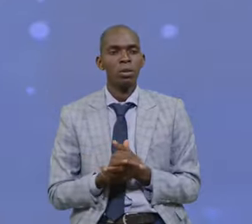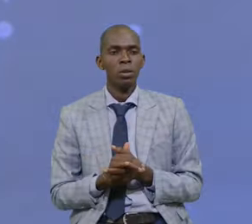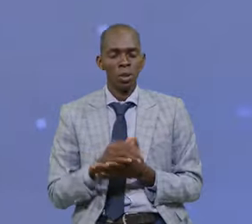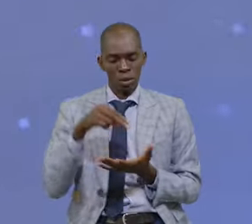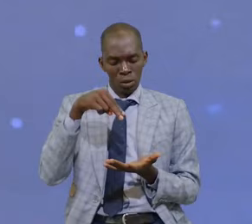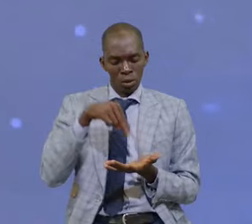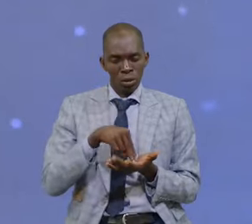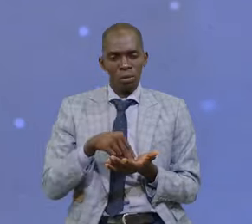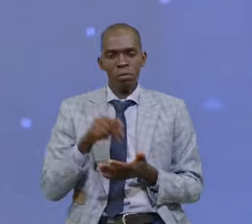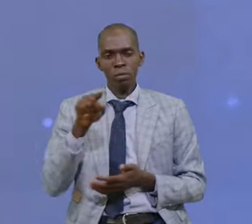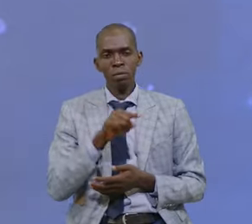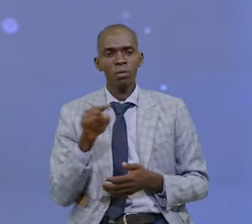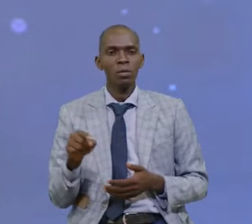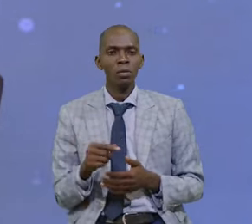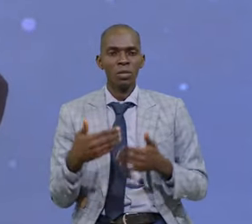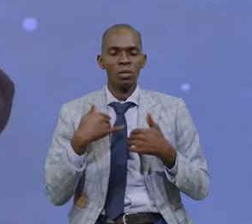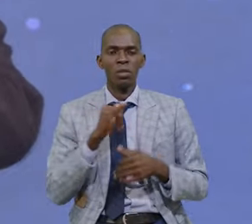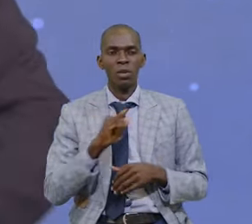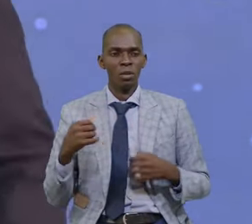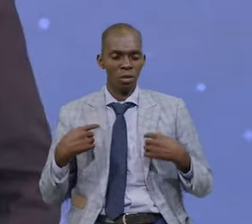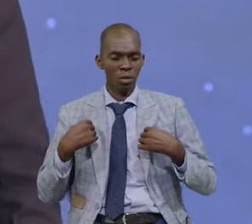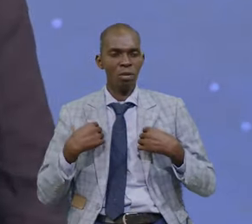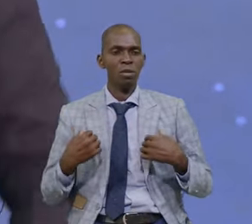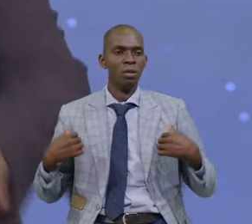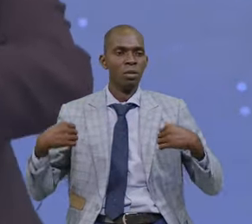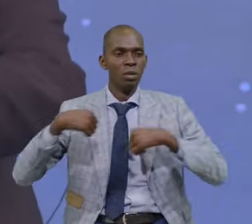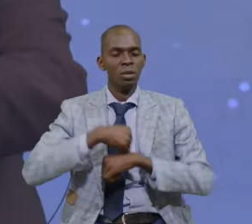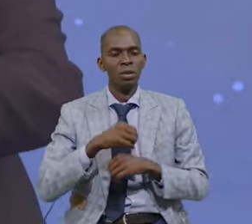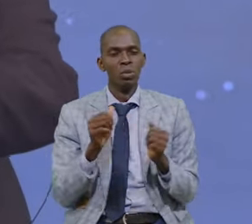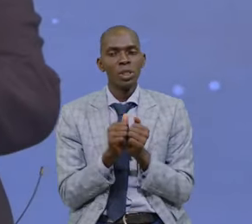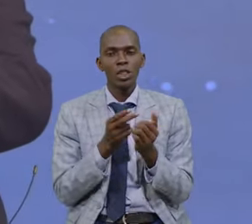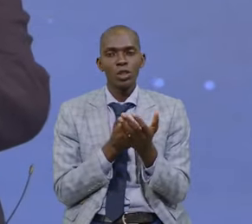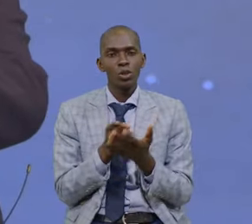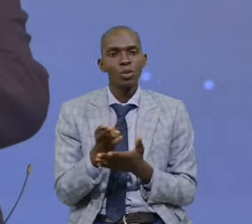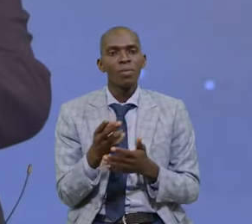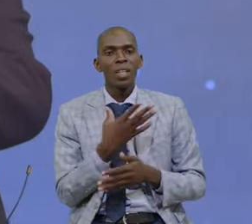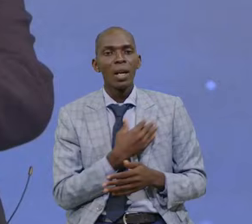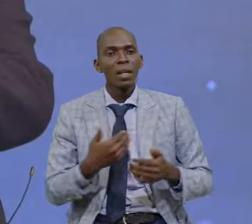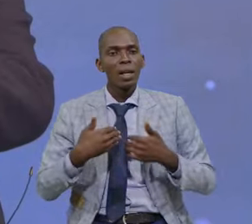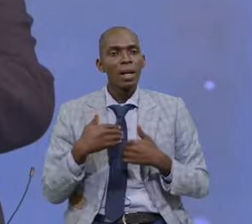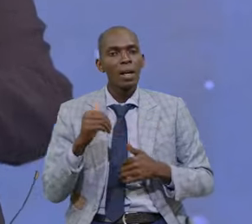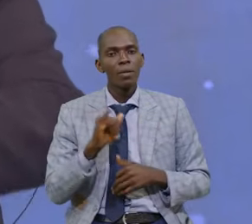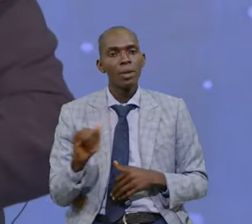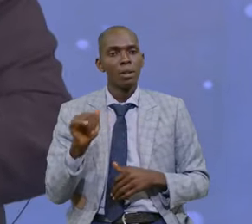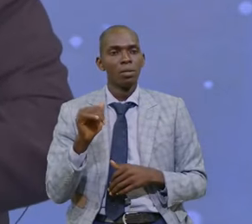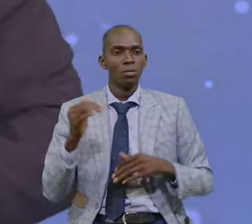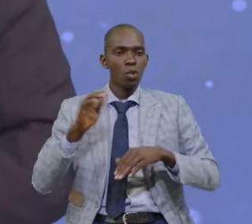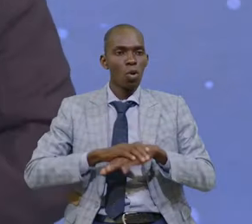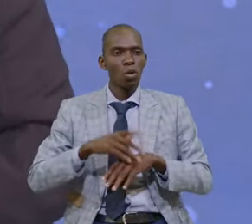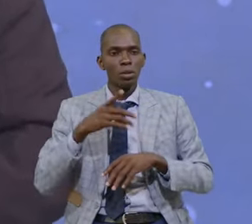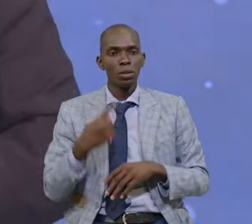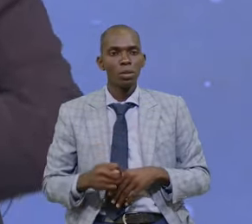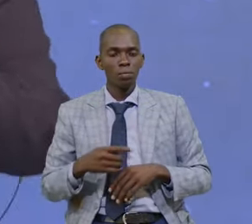therefore, having your loins girt about with truth, and having on the breastplate